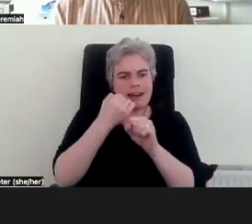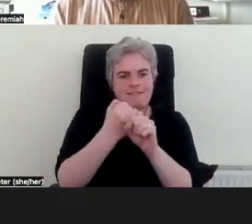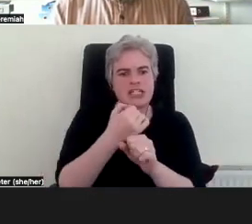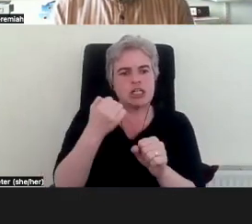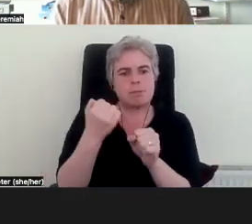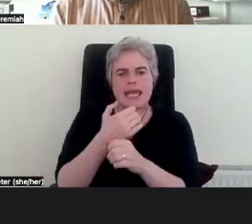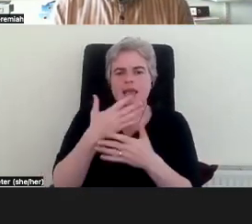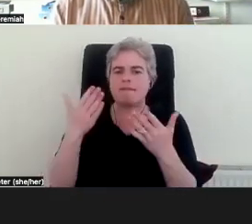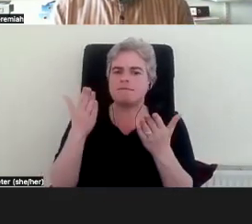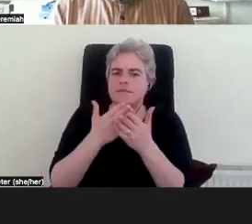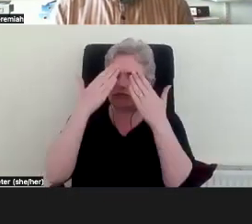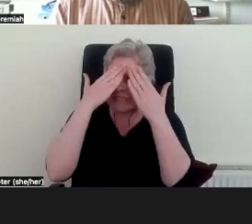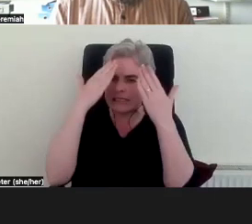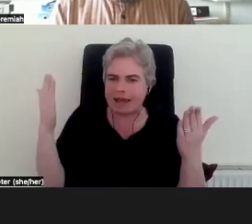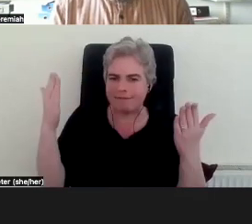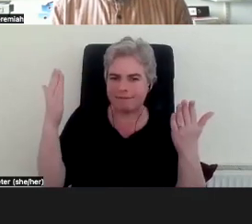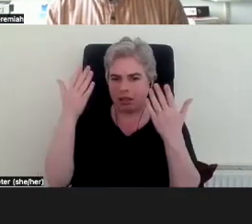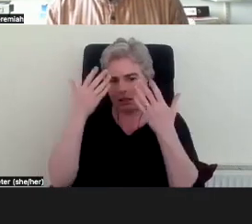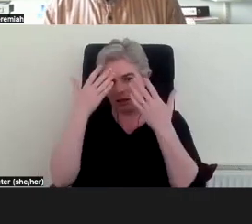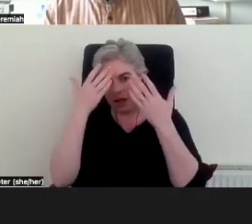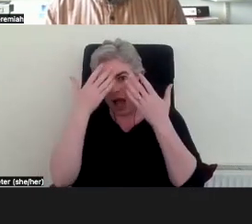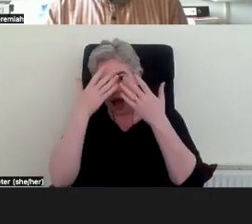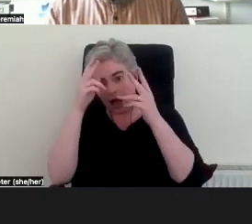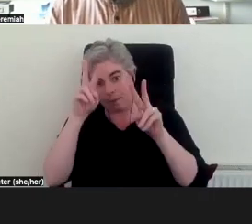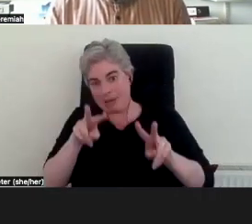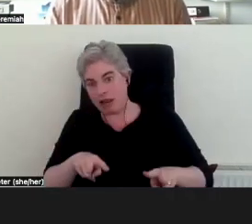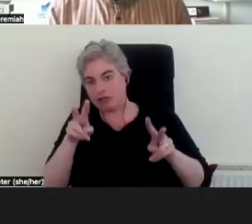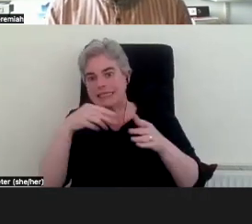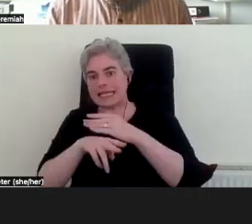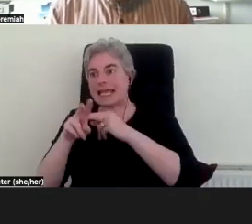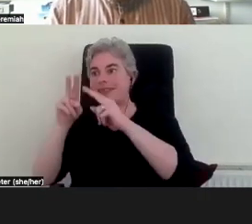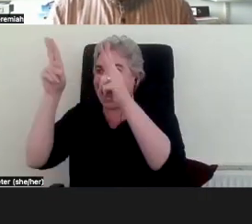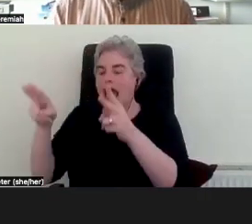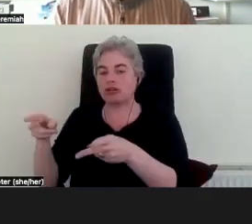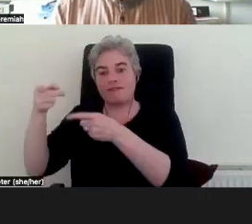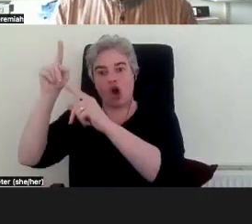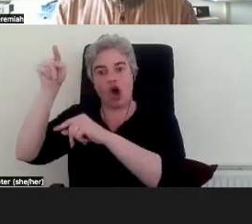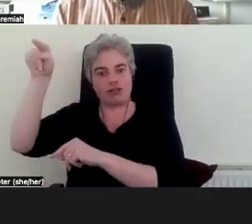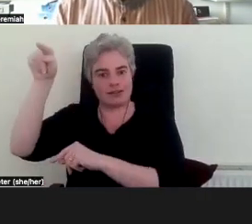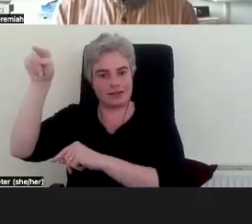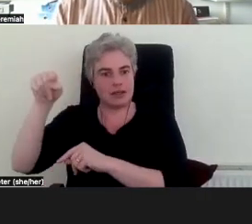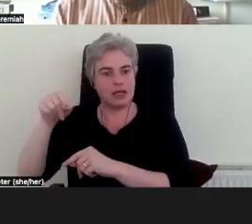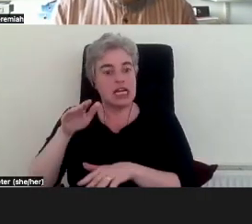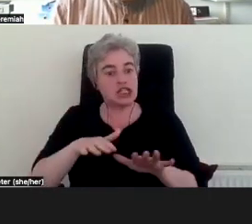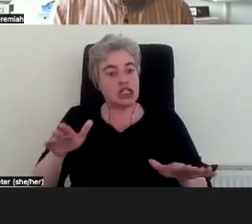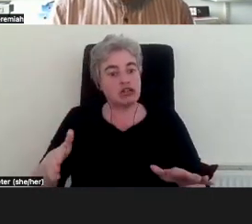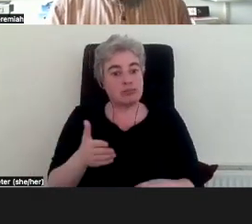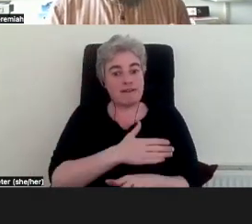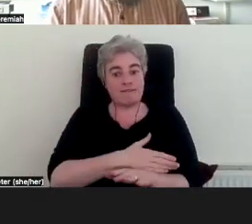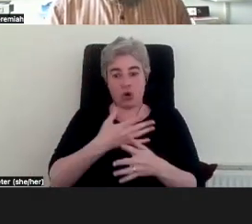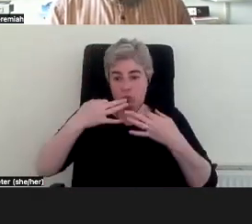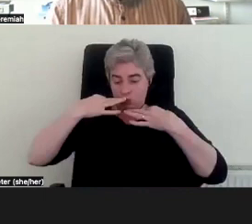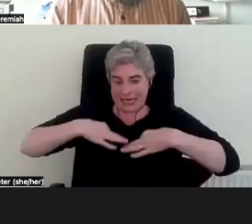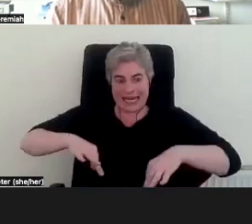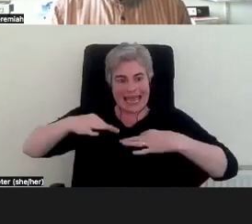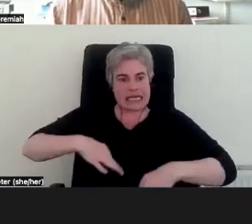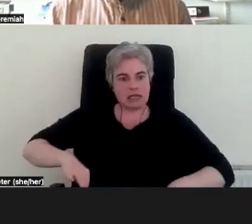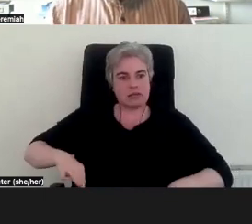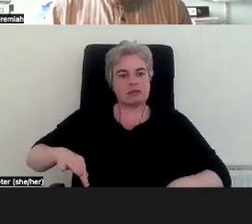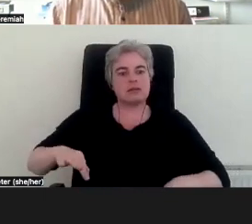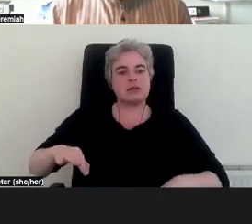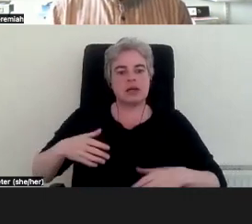a very respectable appearance in the house of God. The children who formerly went naked and presented a